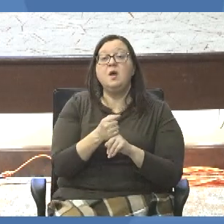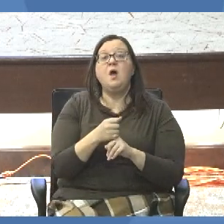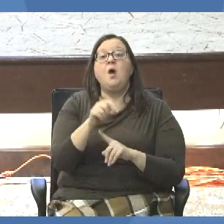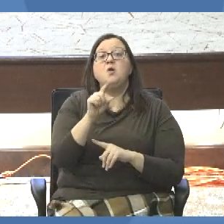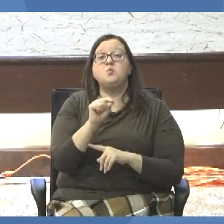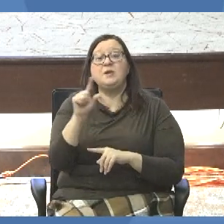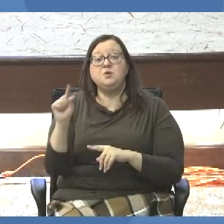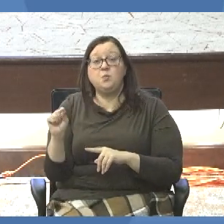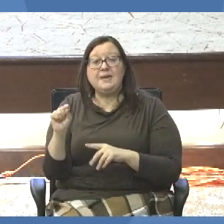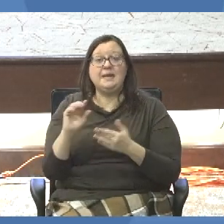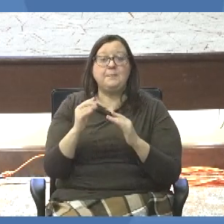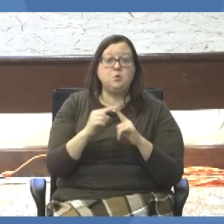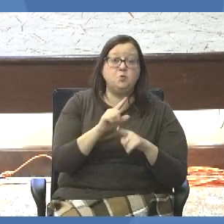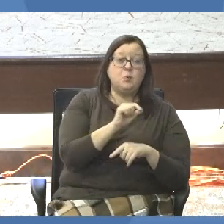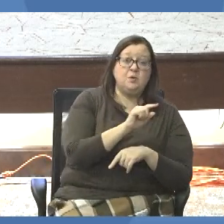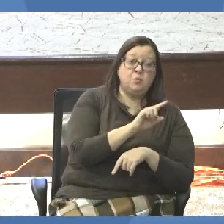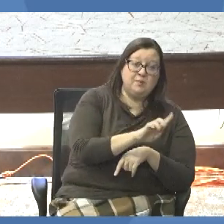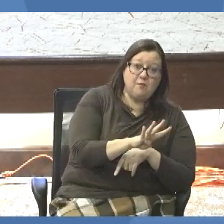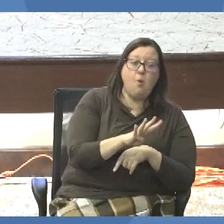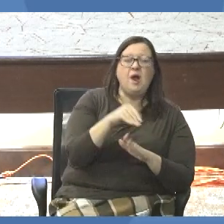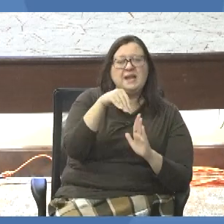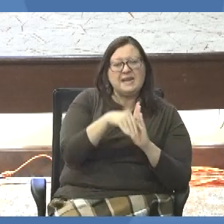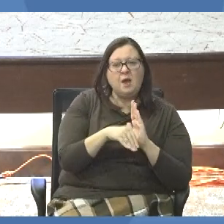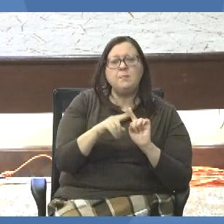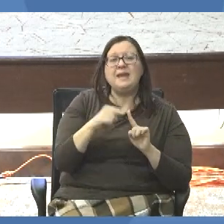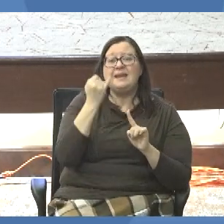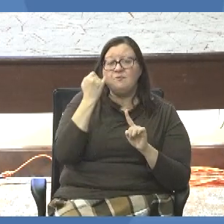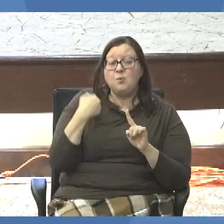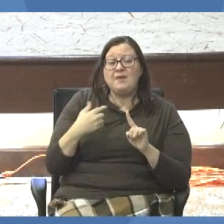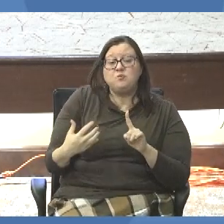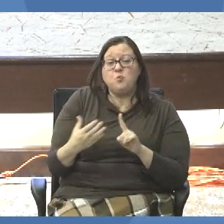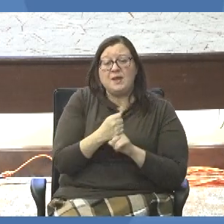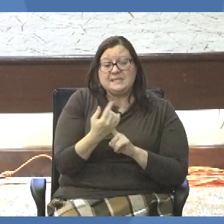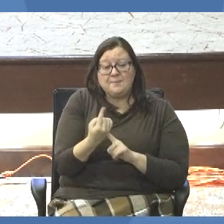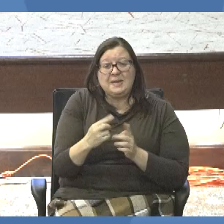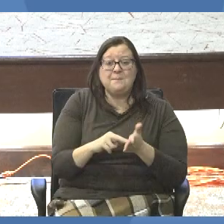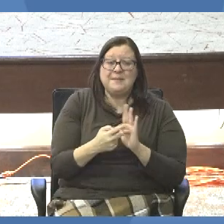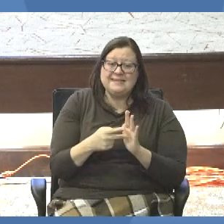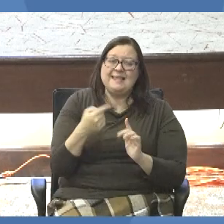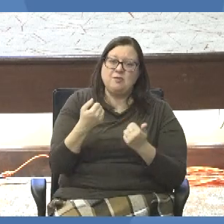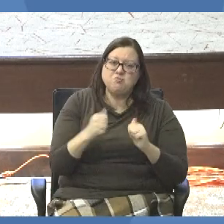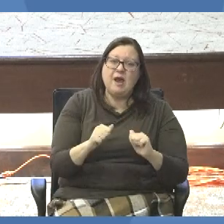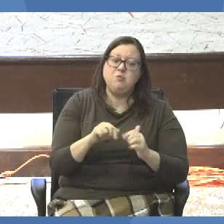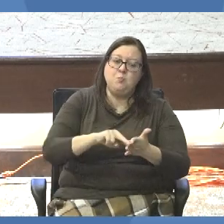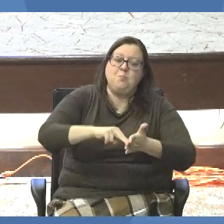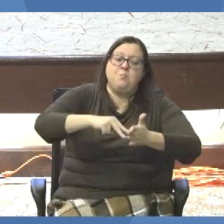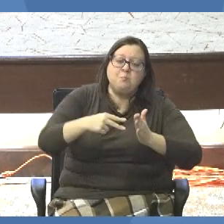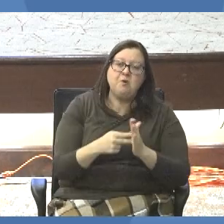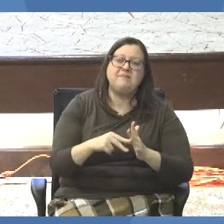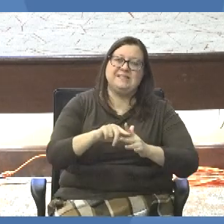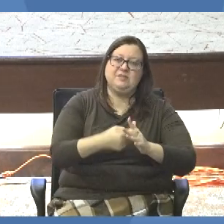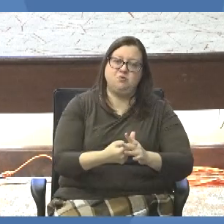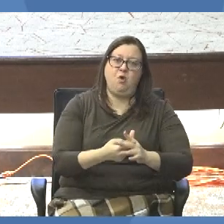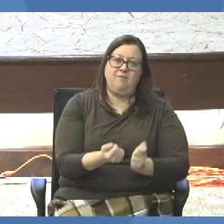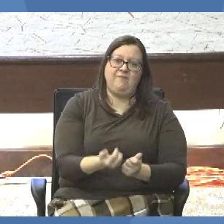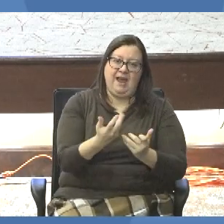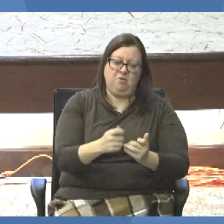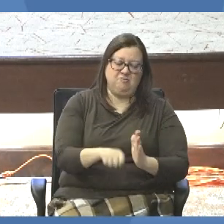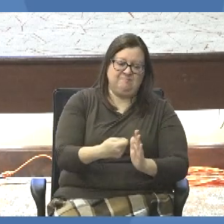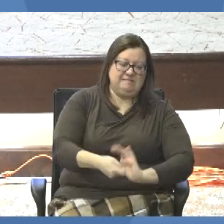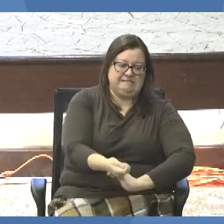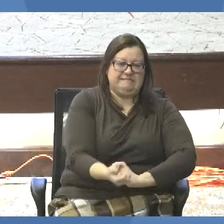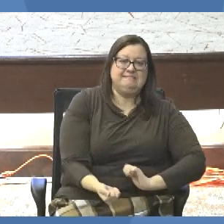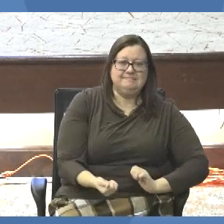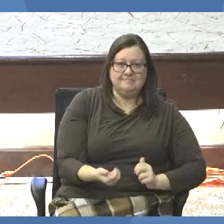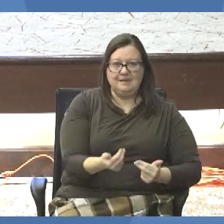unfortunate when we have to arrest somebody, the reality is if we're arresting somebody, that means somebody's committing arson. If we're making that arrest, arson is a risk to